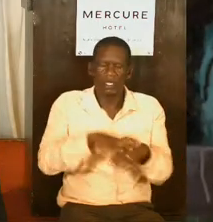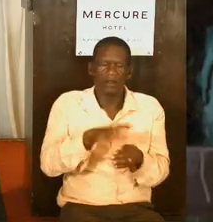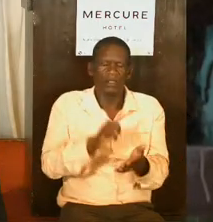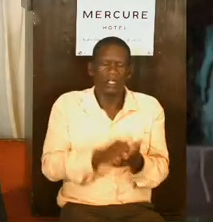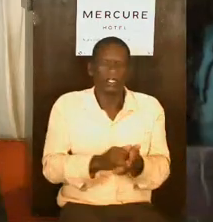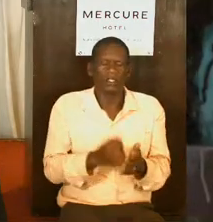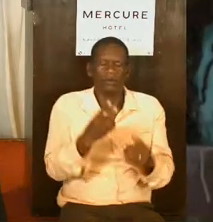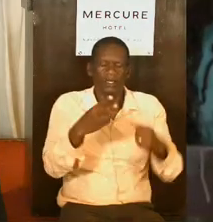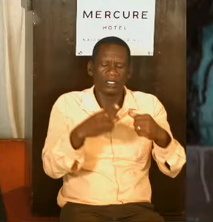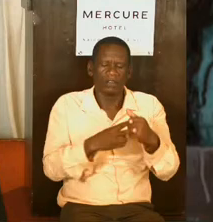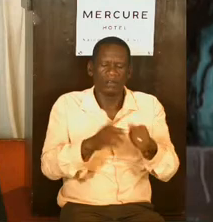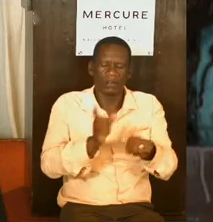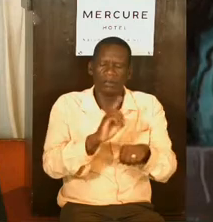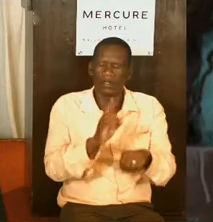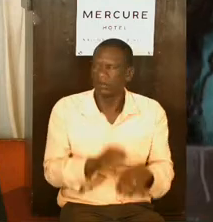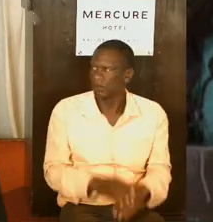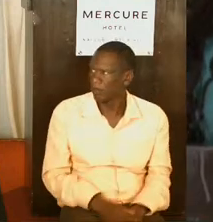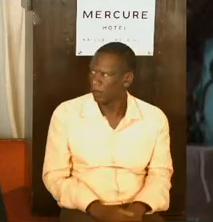that